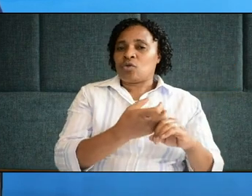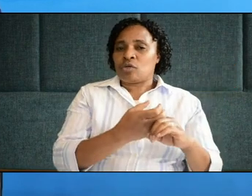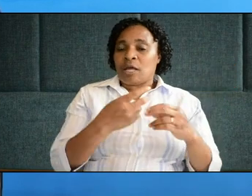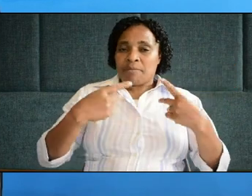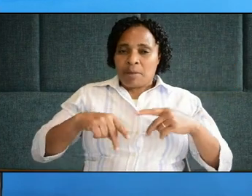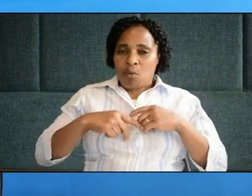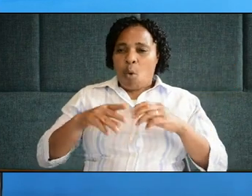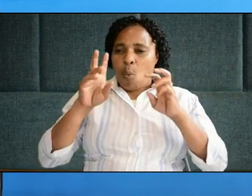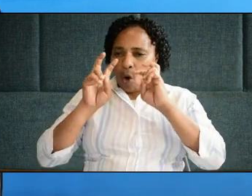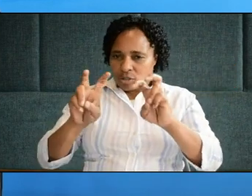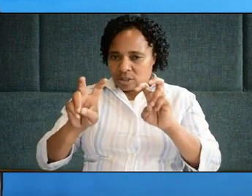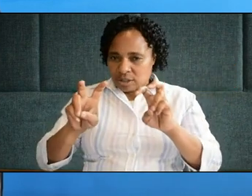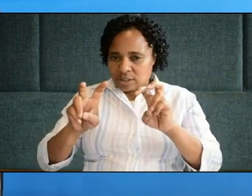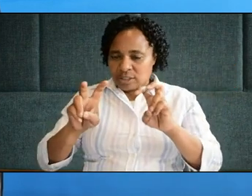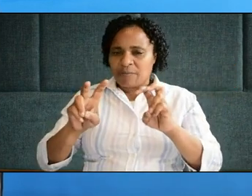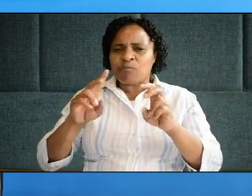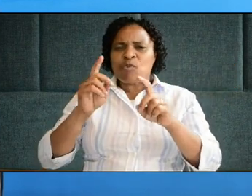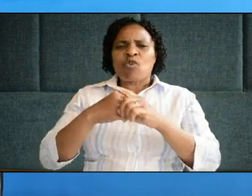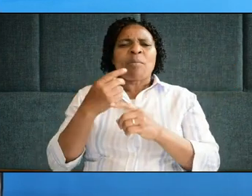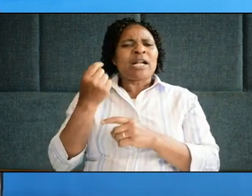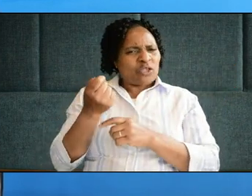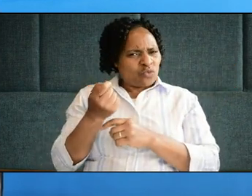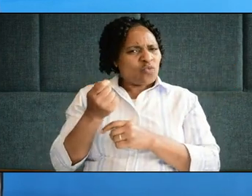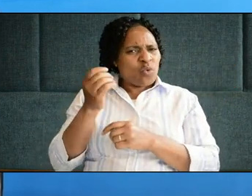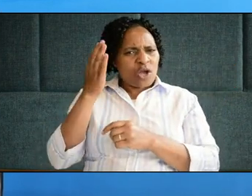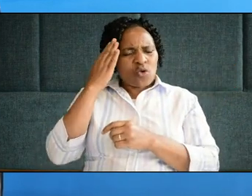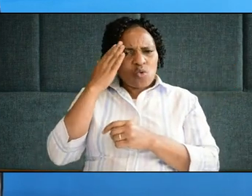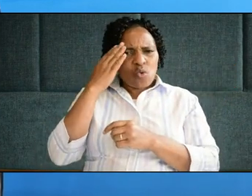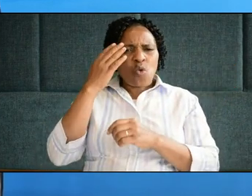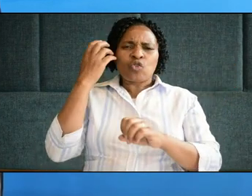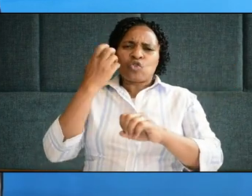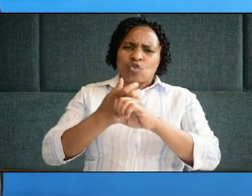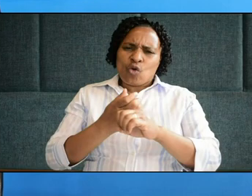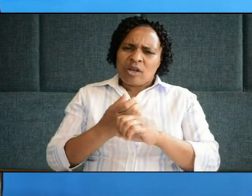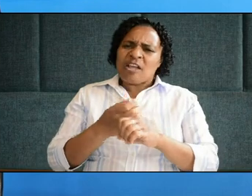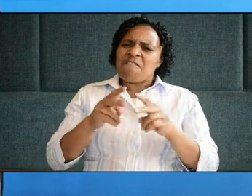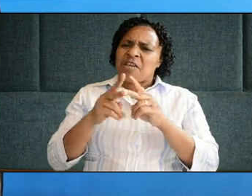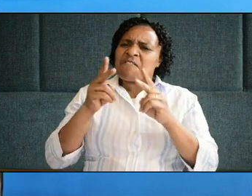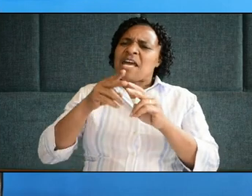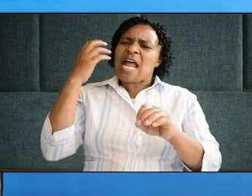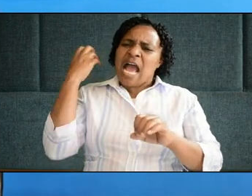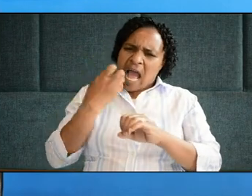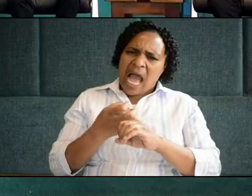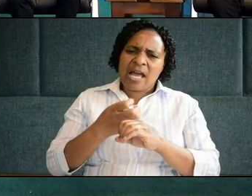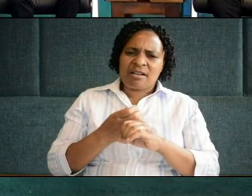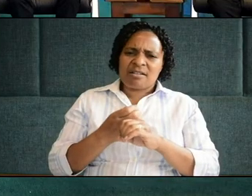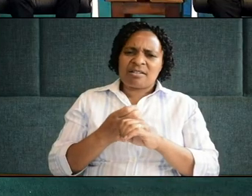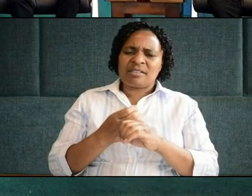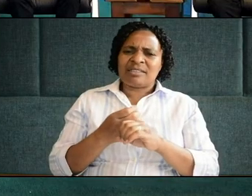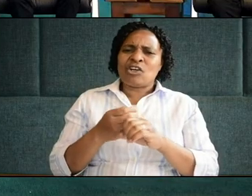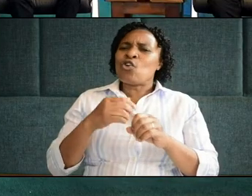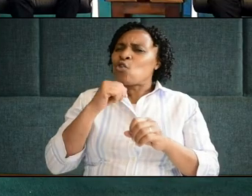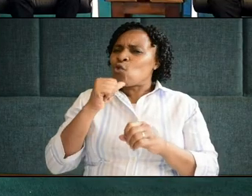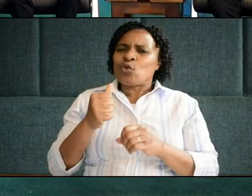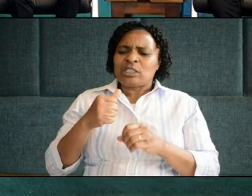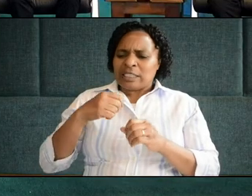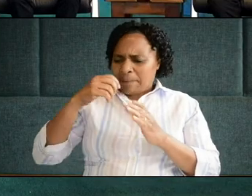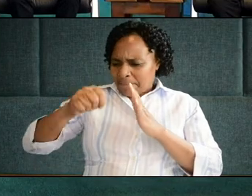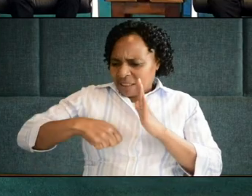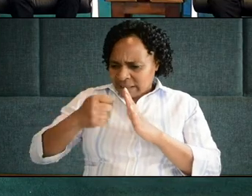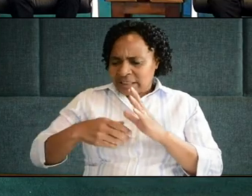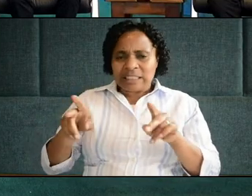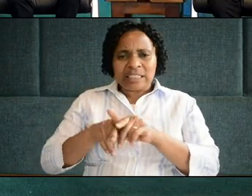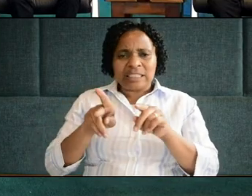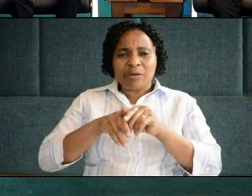watched. And then from the little that I know, stone is a bit hard. It's not like the machines for nowadays where you can